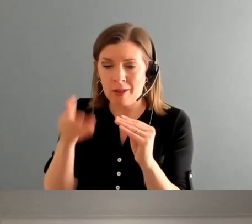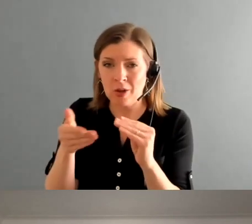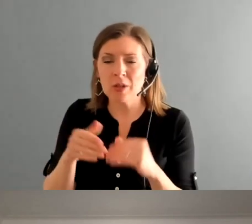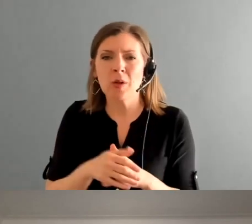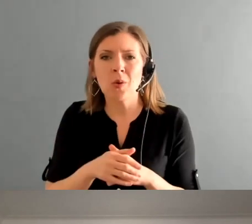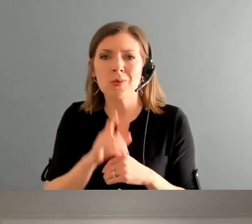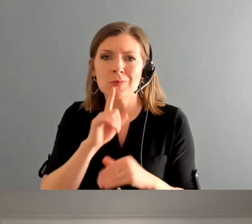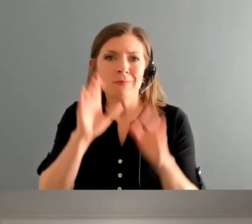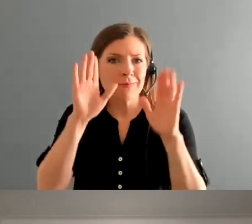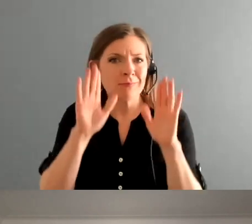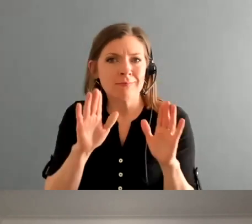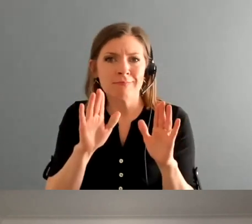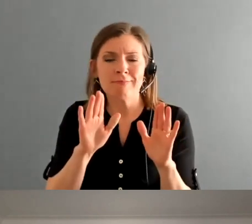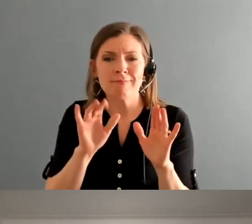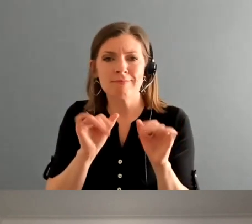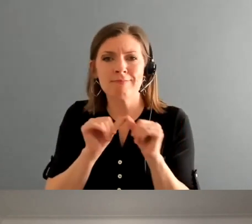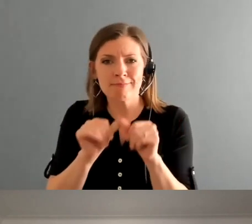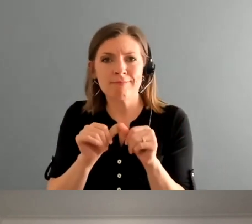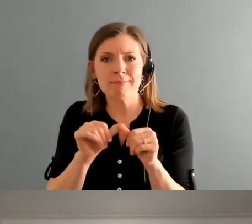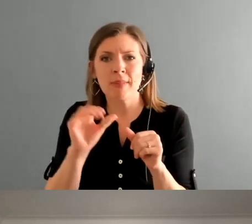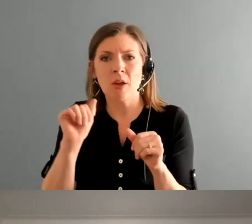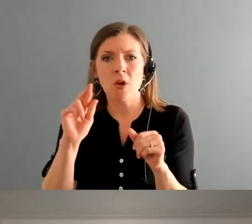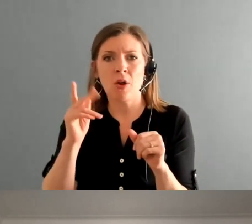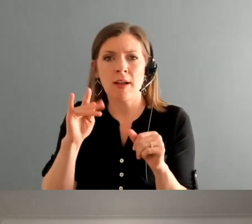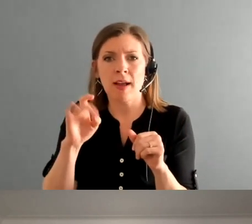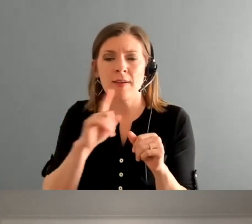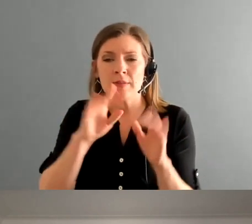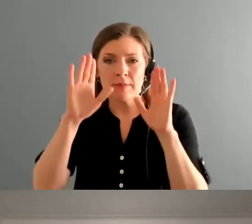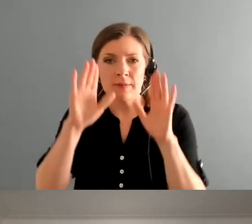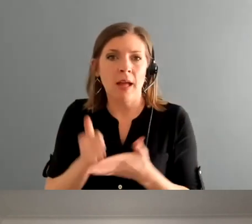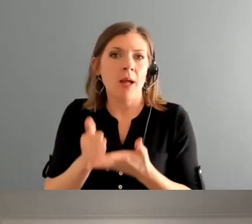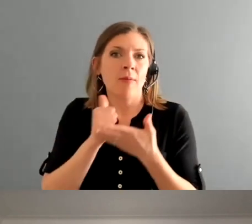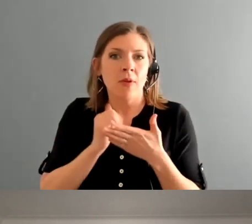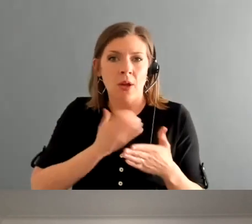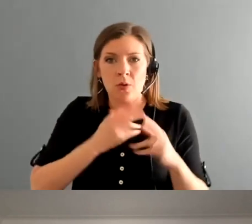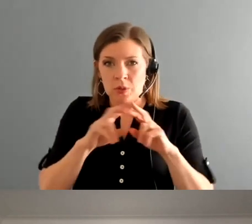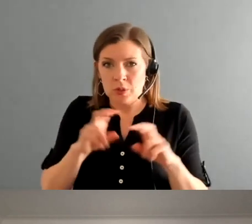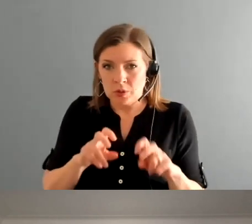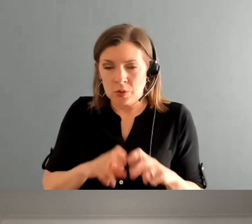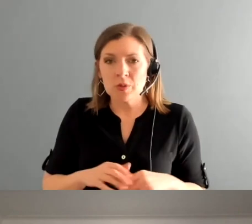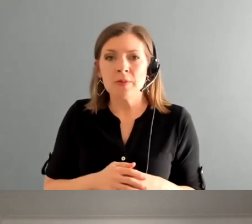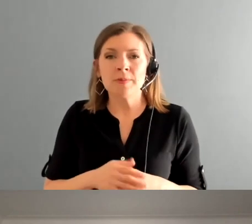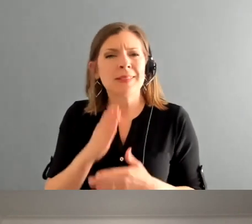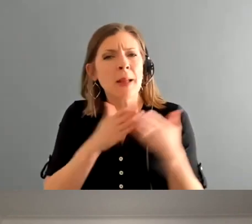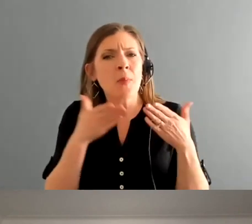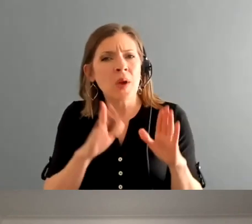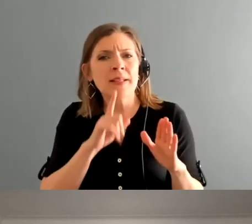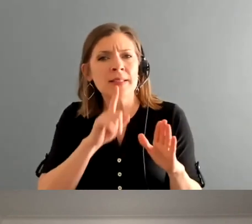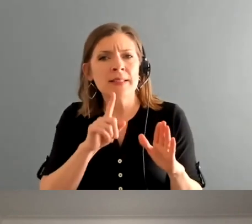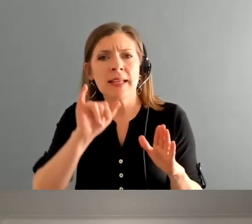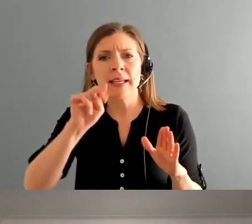a remarkably intact archive, which was incredibly helpful in our research. In some ways, it's an index